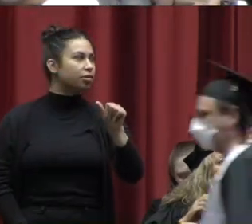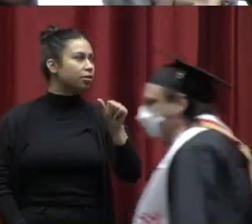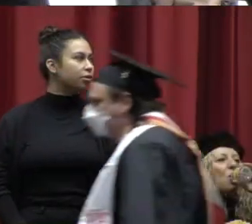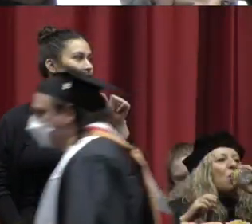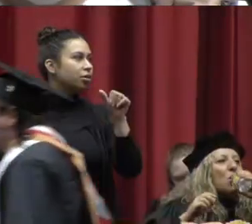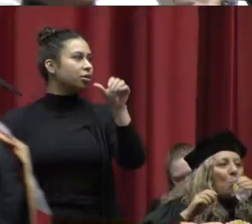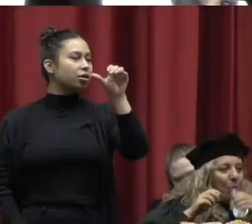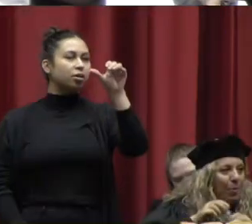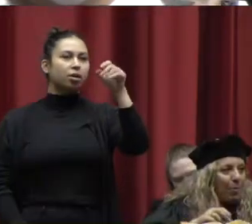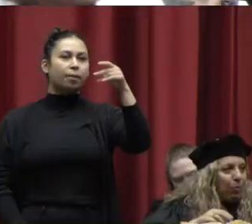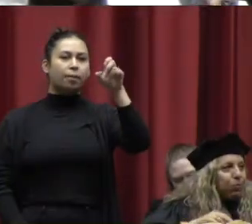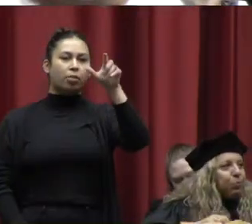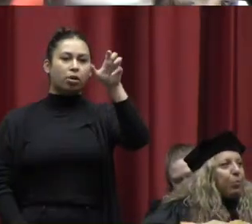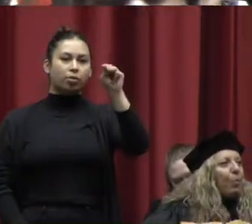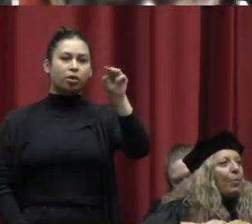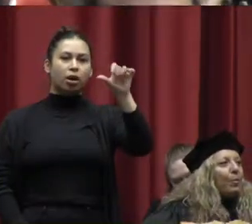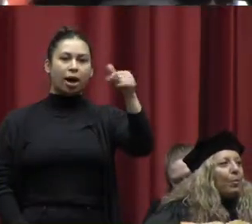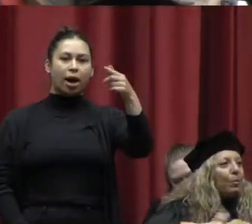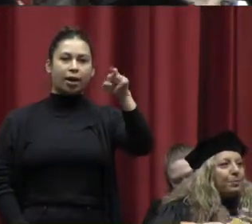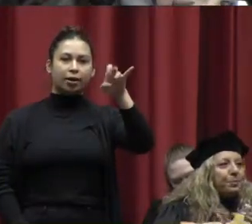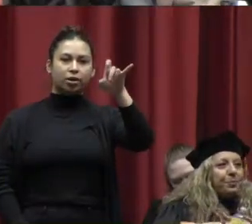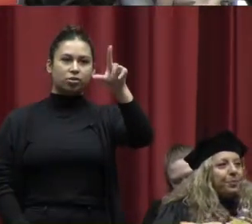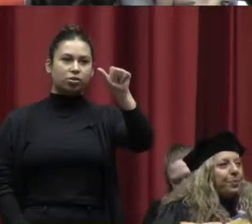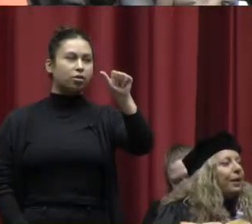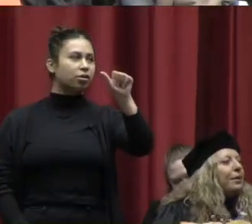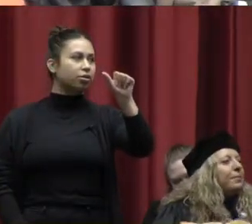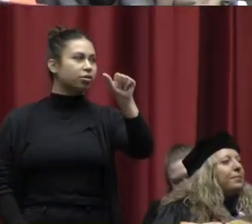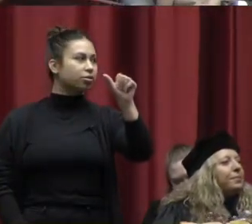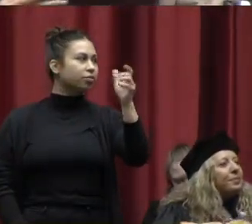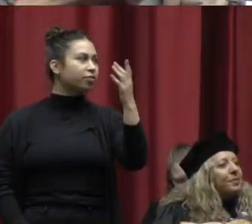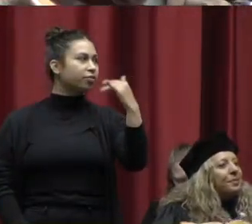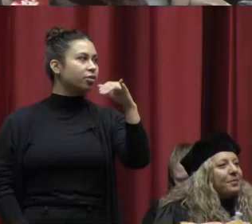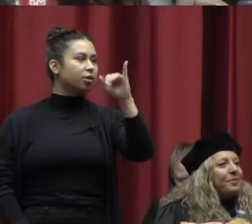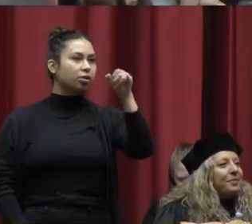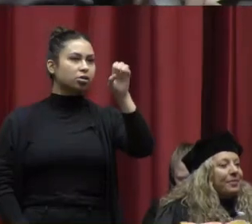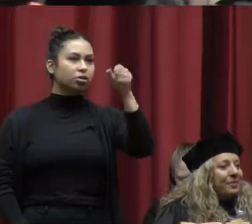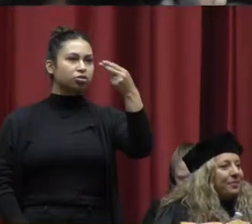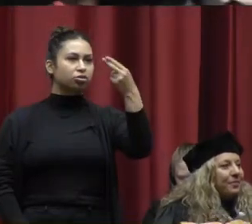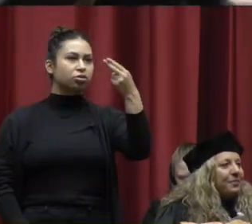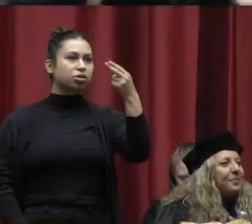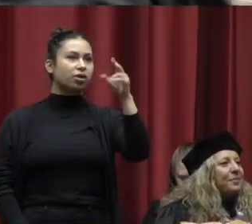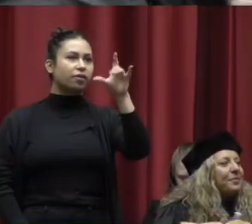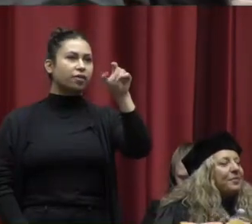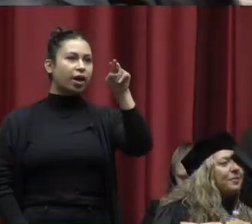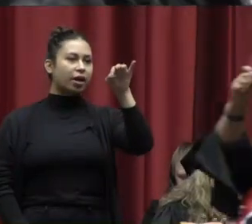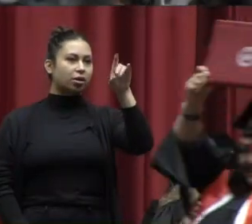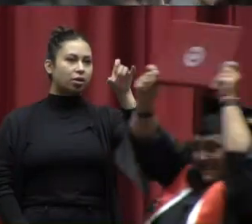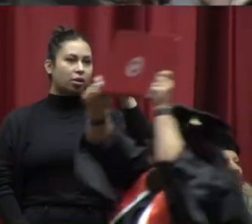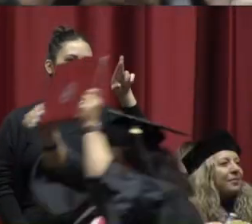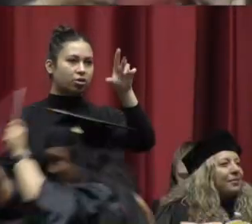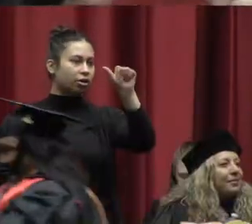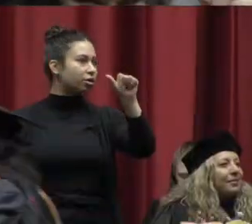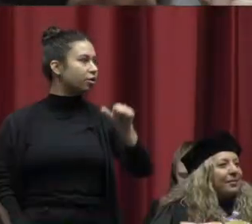Alma Aguilar. Rebecca. Joseph Candelaria.